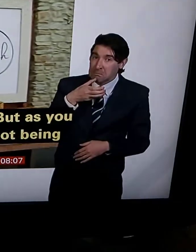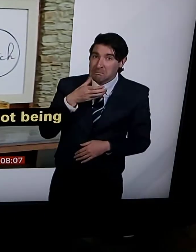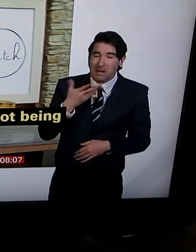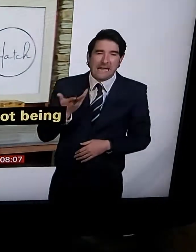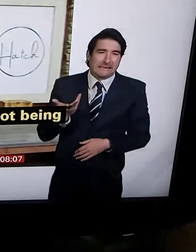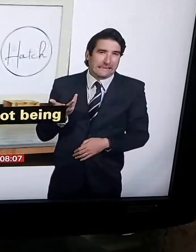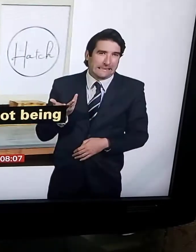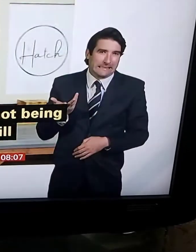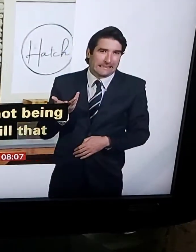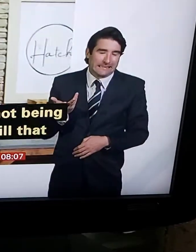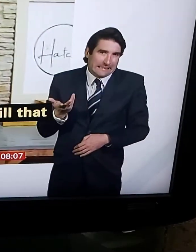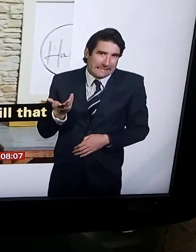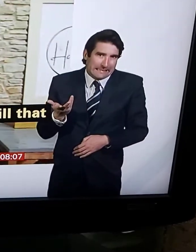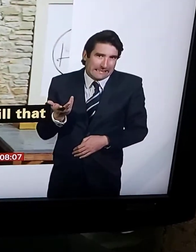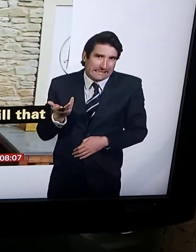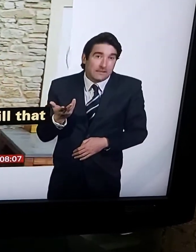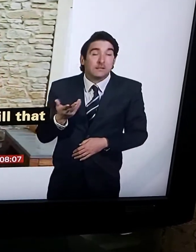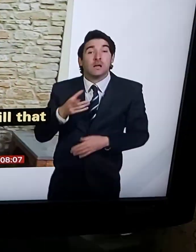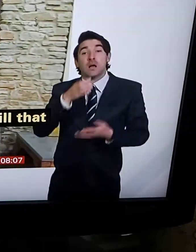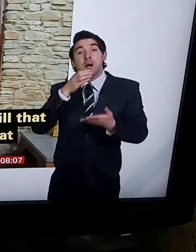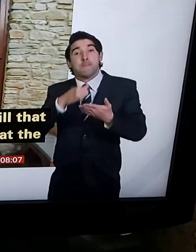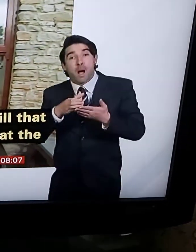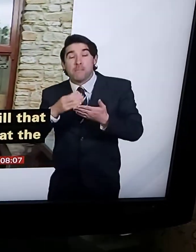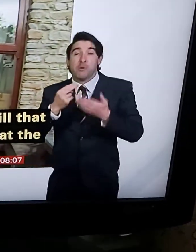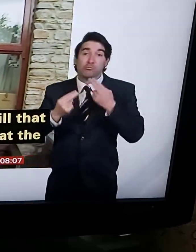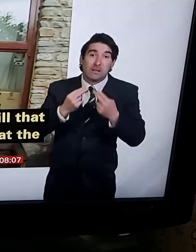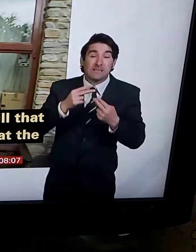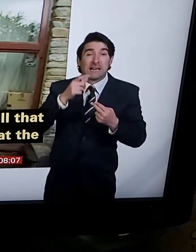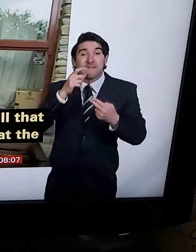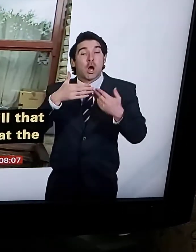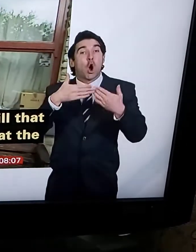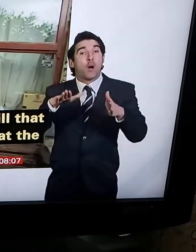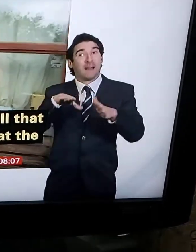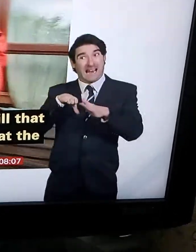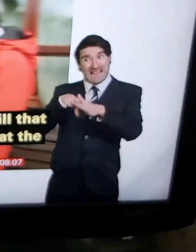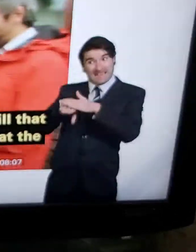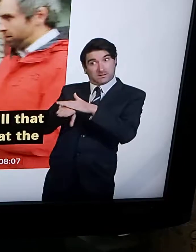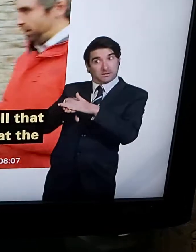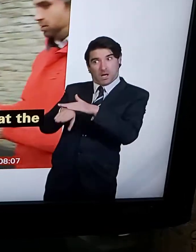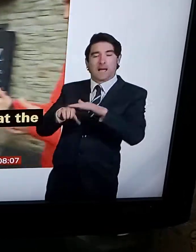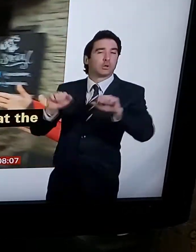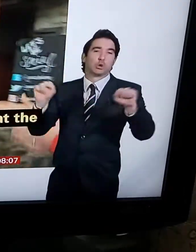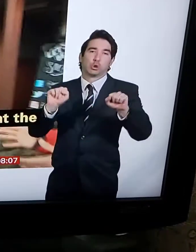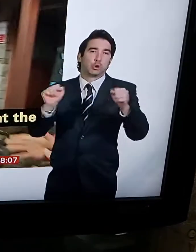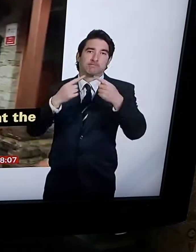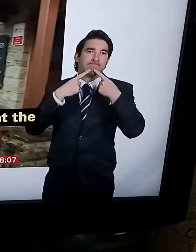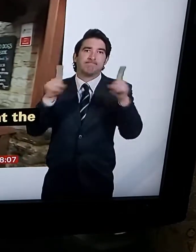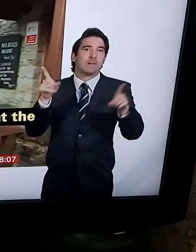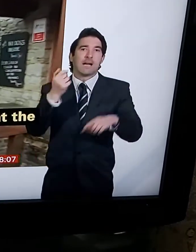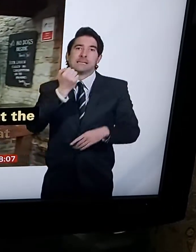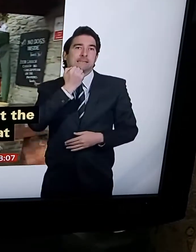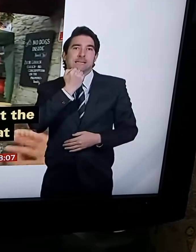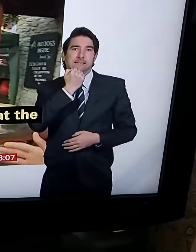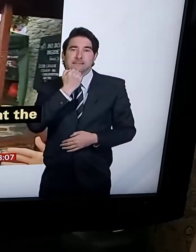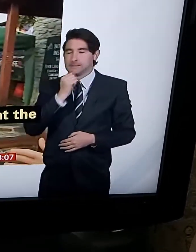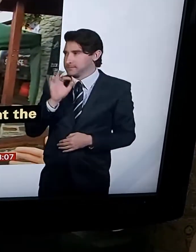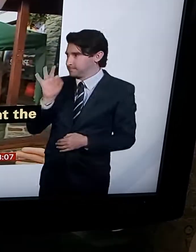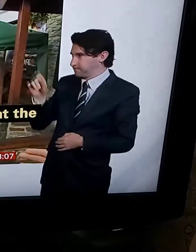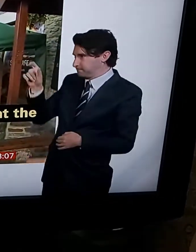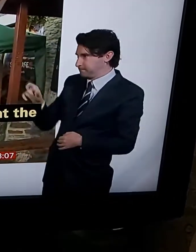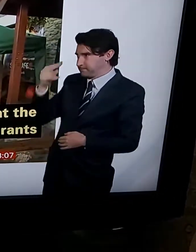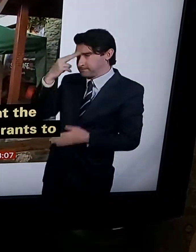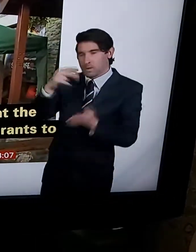no day in northern Wales, or per the rest of the world, but it's indoor. Rob, you're the landlord here, just tell us, you know, what are your